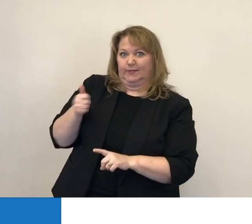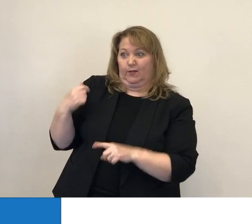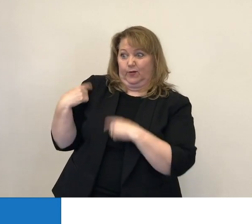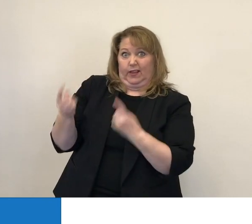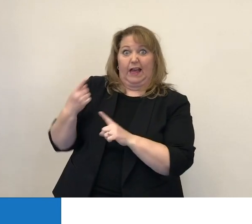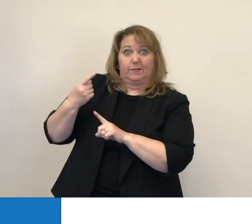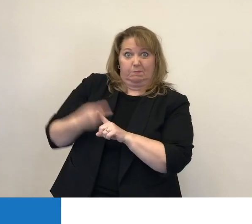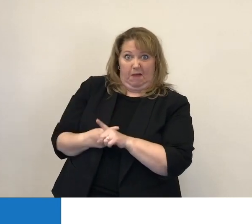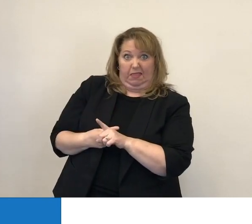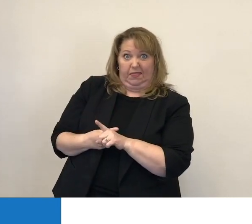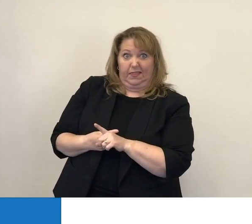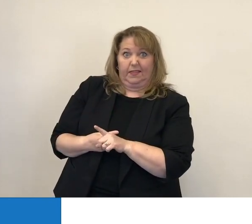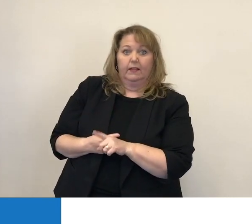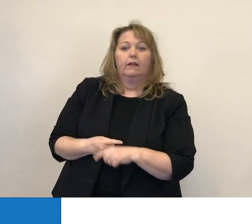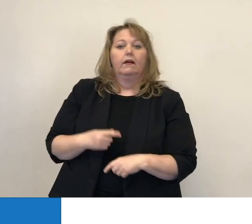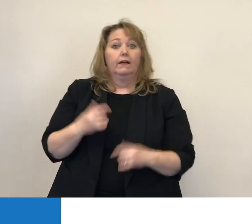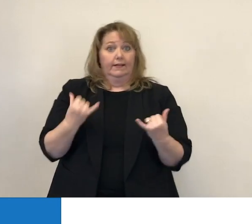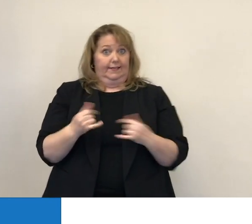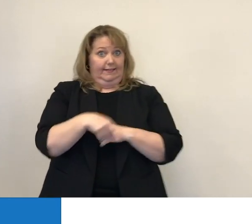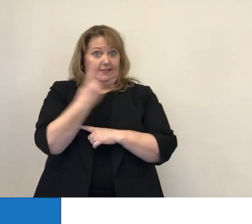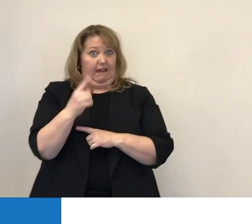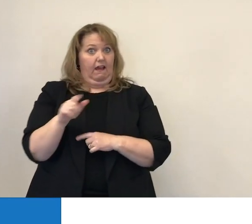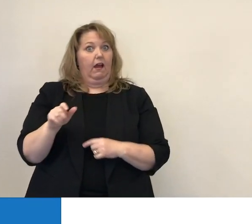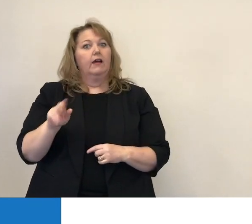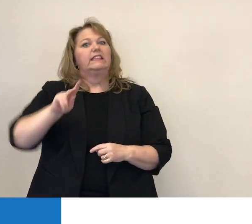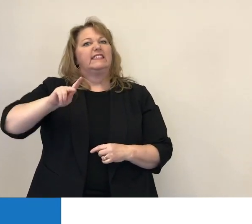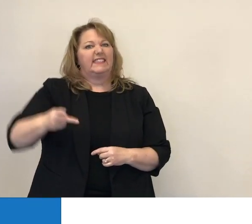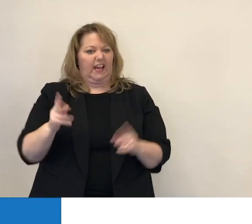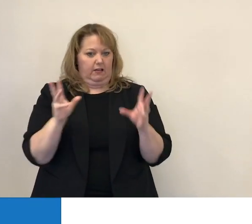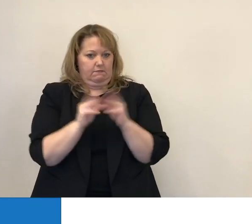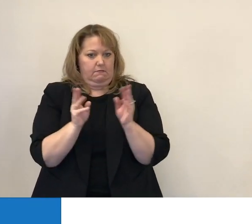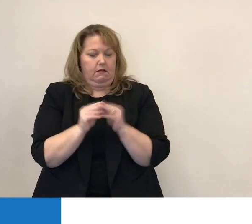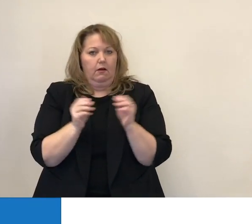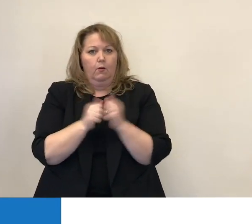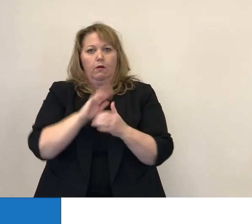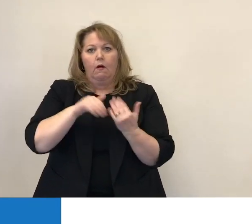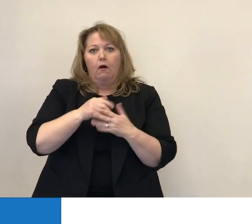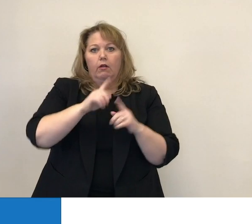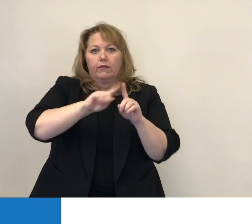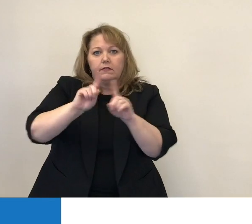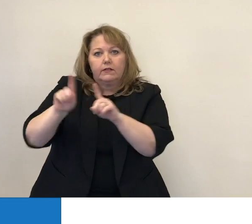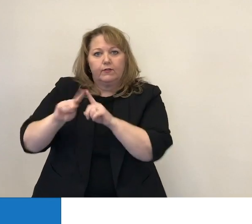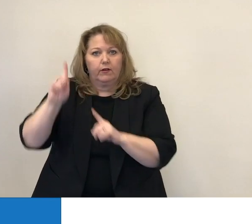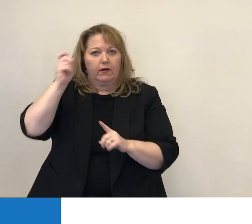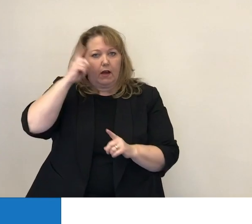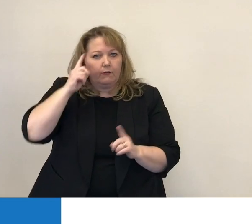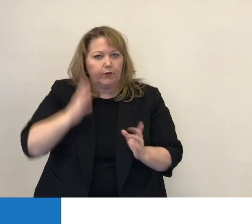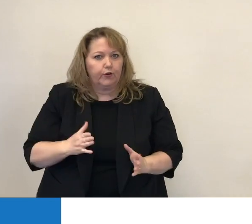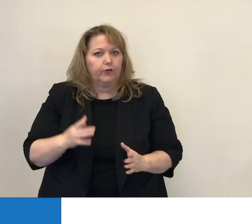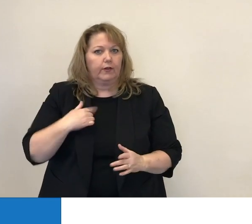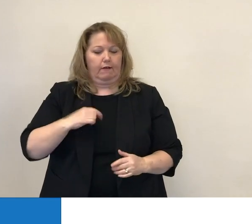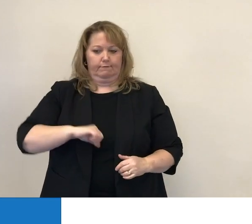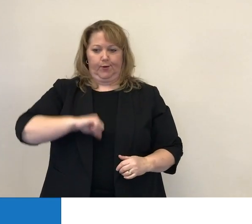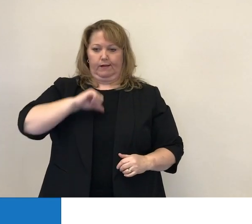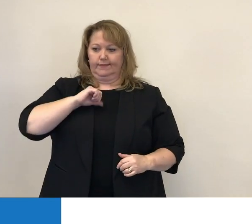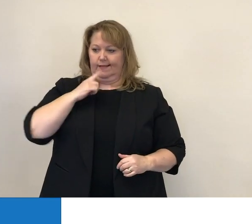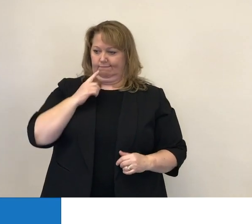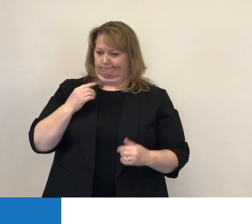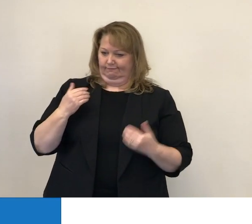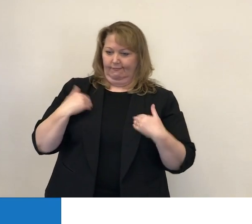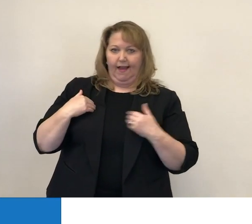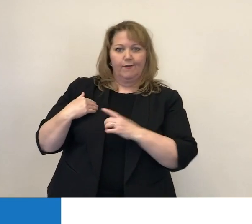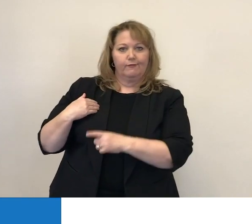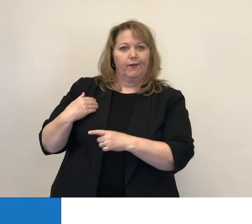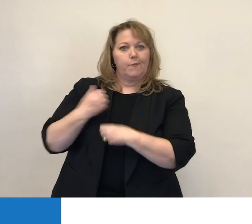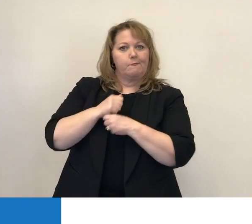month. He has been on the cutting edge of this, and he's going to be able to show you the swabs, the testing kit, and exactly how the procedure is